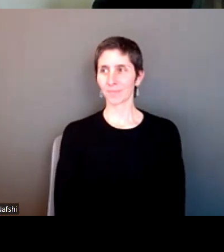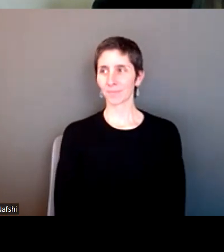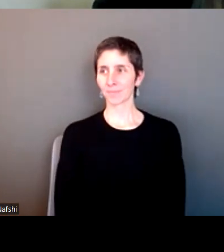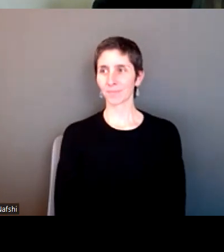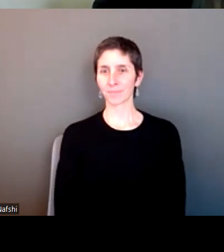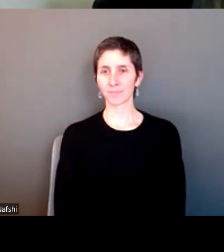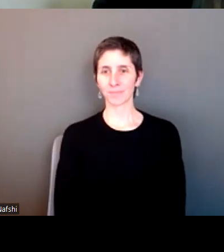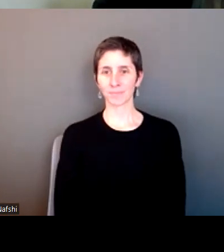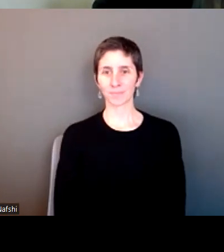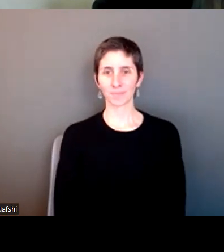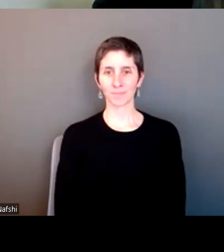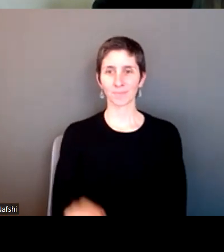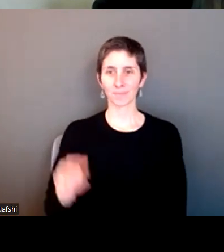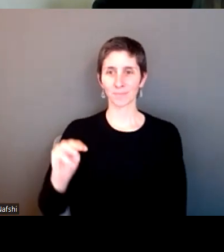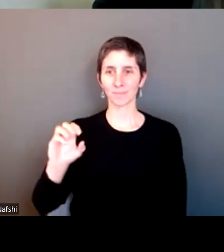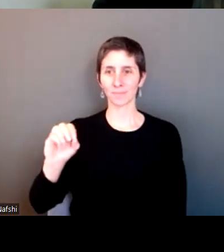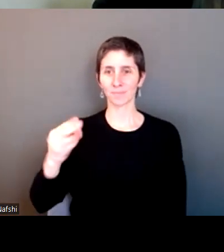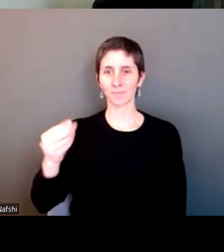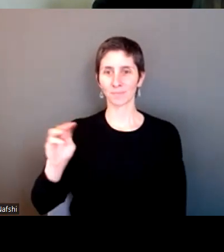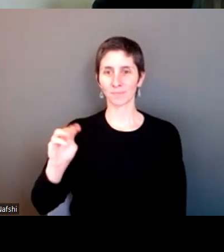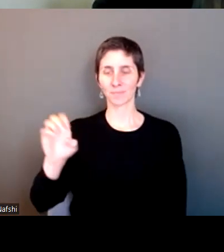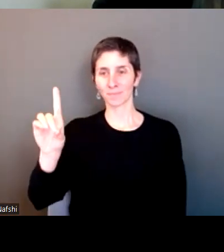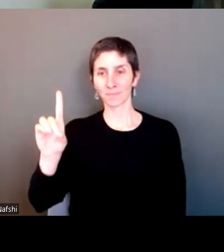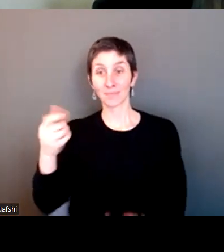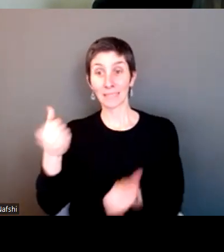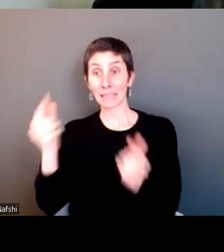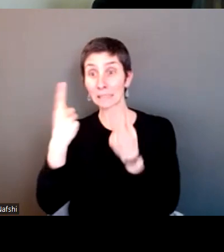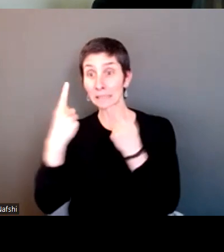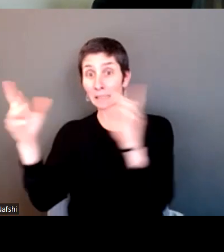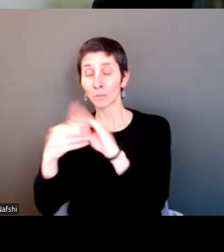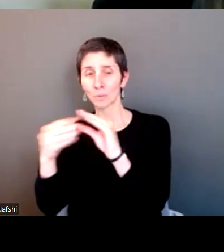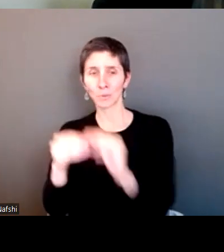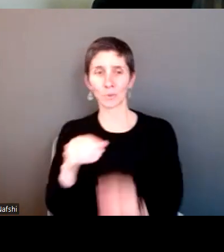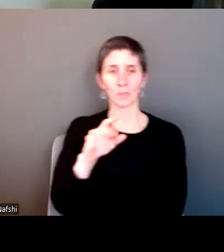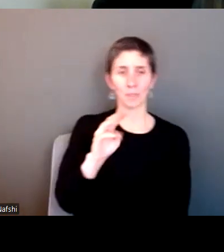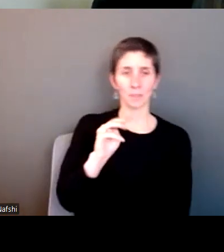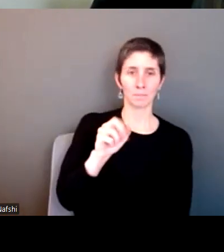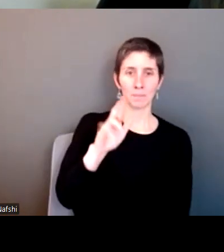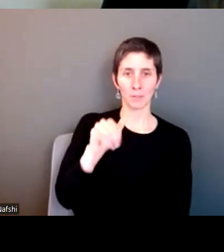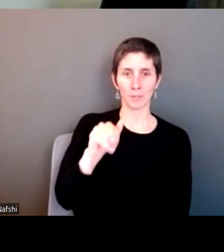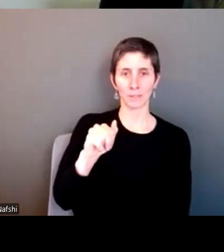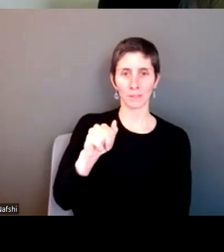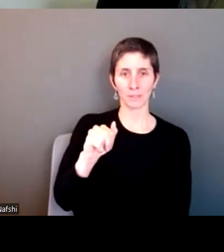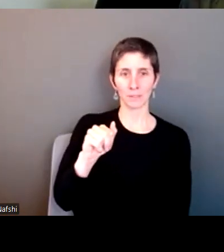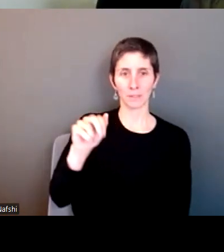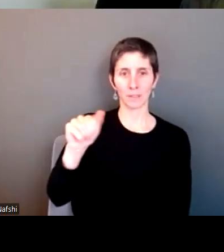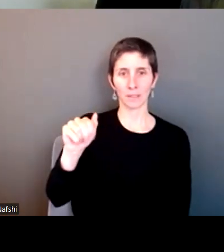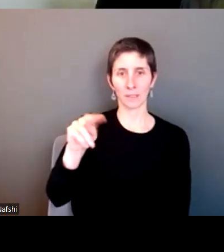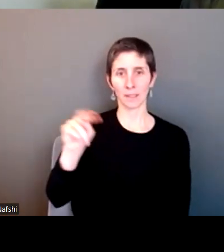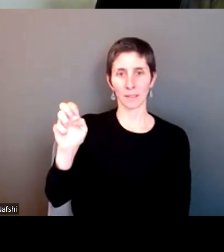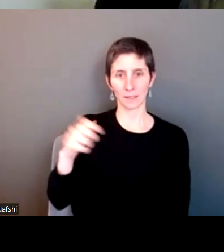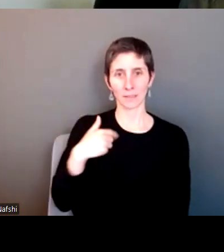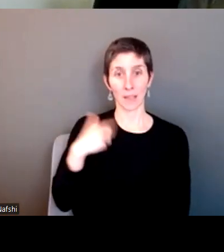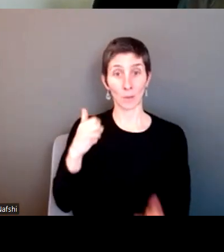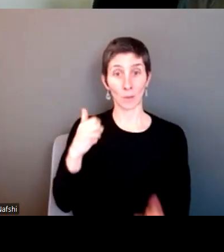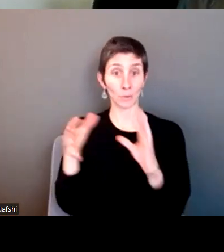No matter what the story is, there's always success. Sorry. I can share Dan's story really quick that I was going to talk about